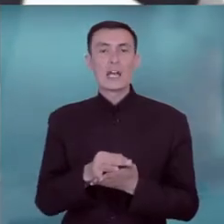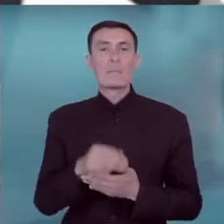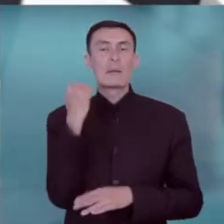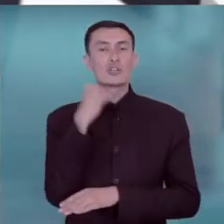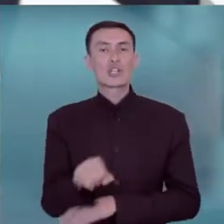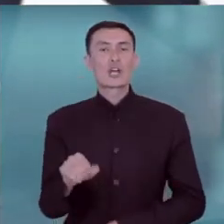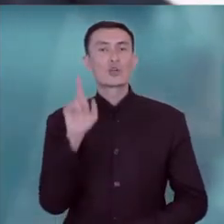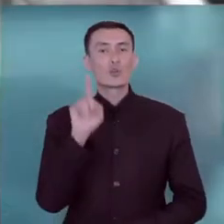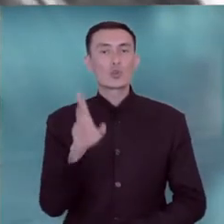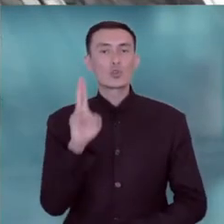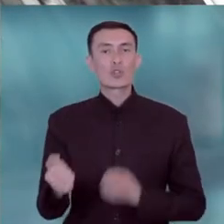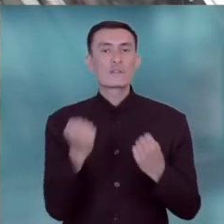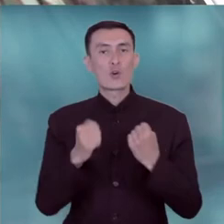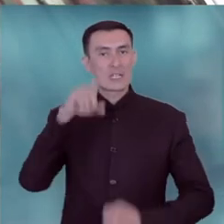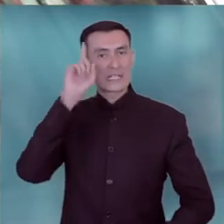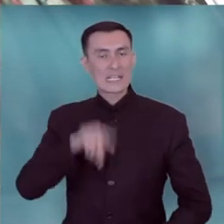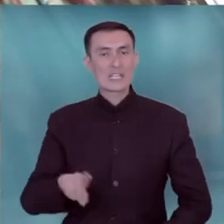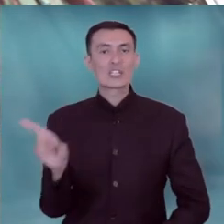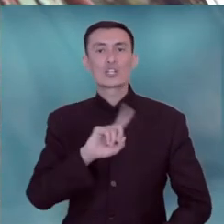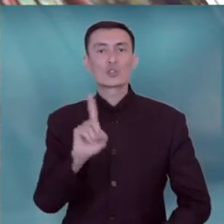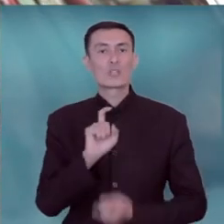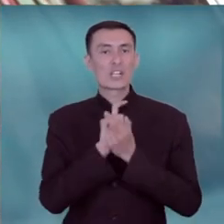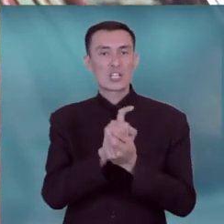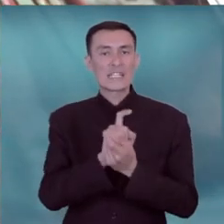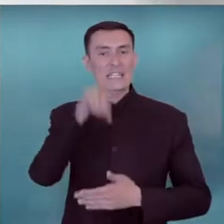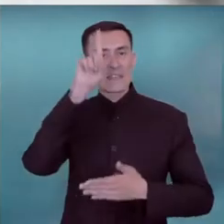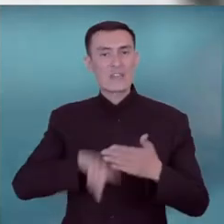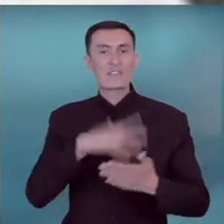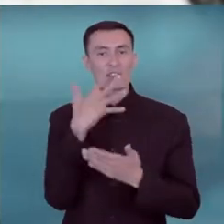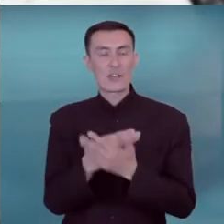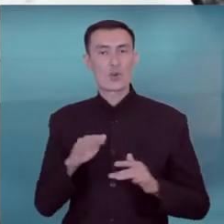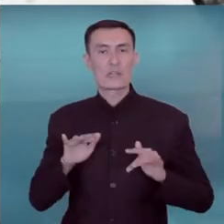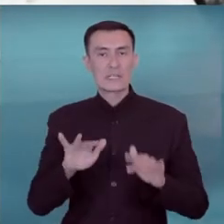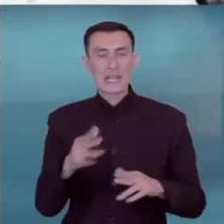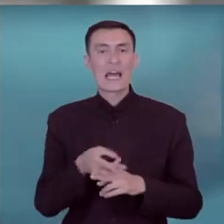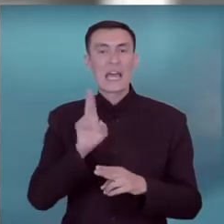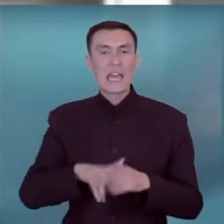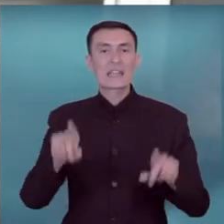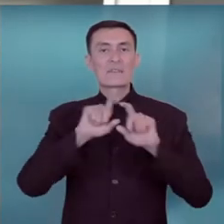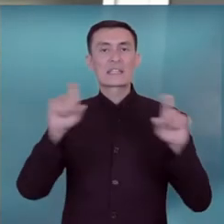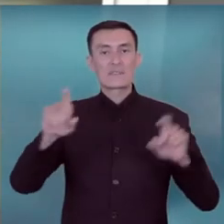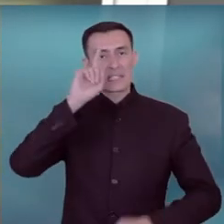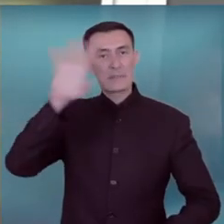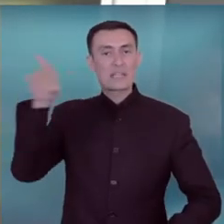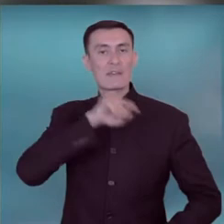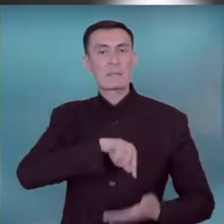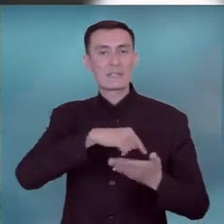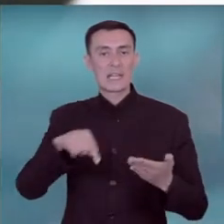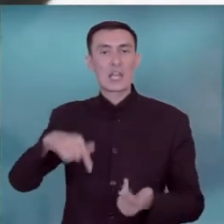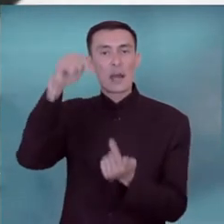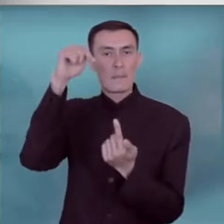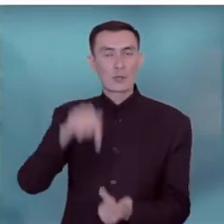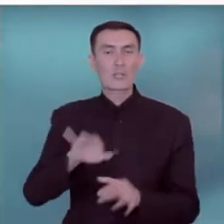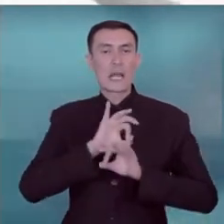for and believes in his own vocation." This famous writer's statement precisely describes the character of our heroine, tennis